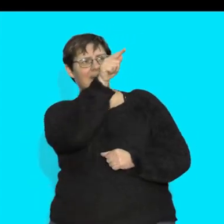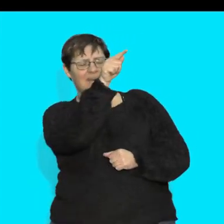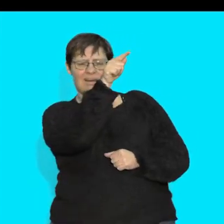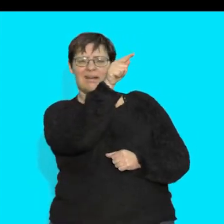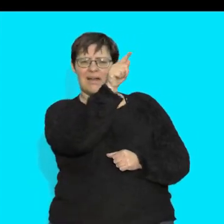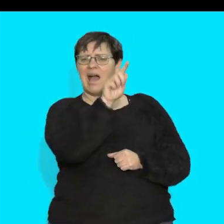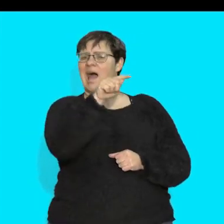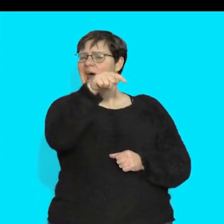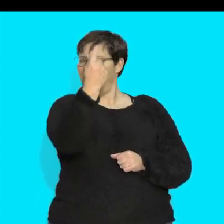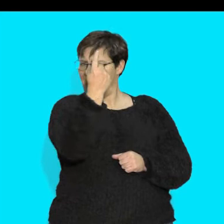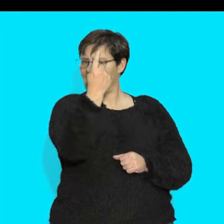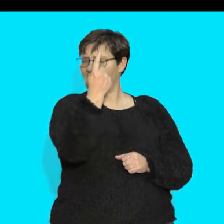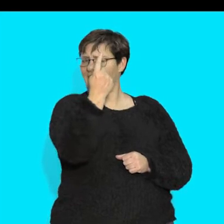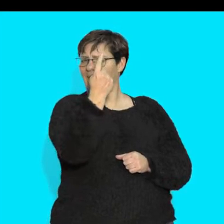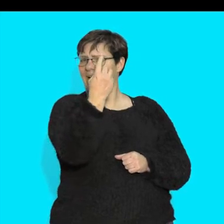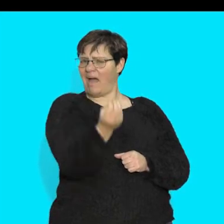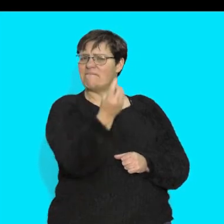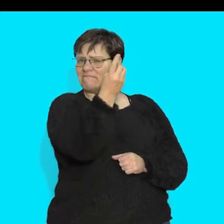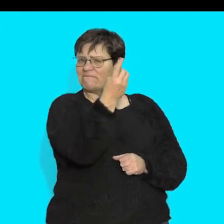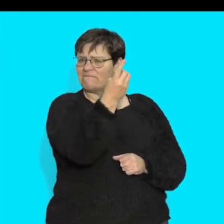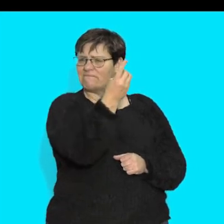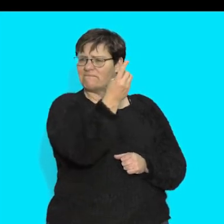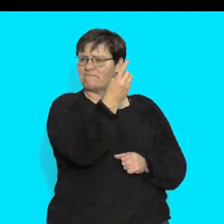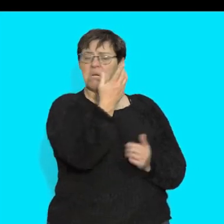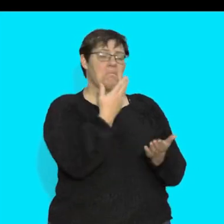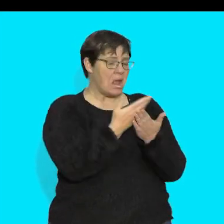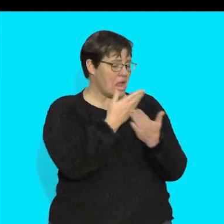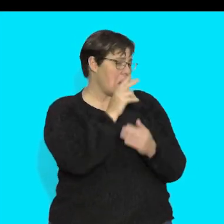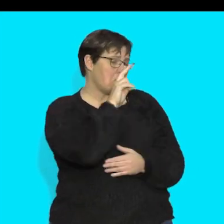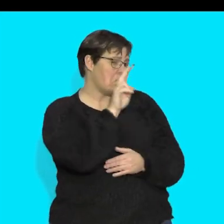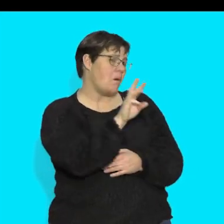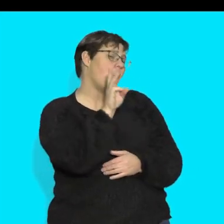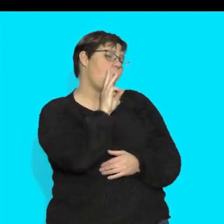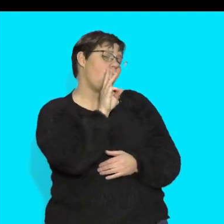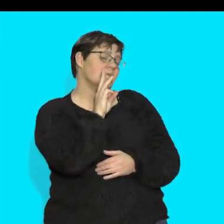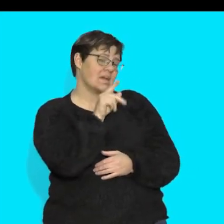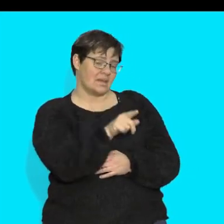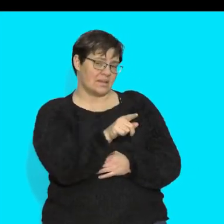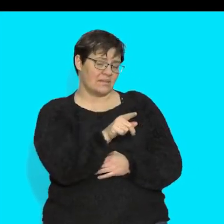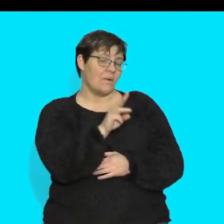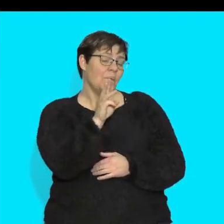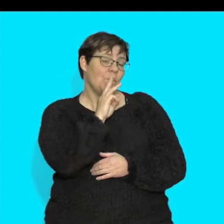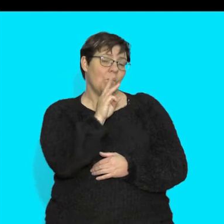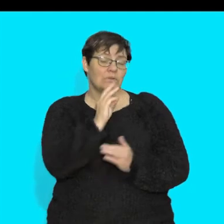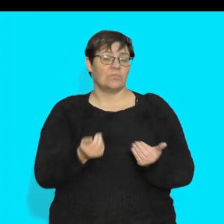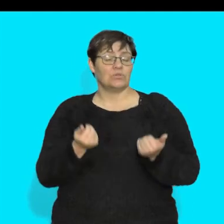recognize as well that there's another scenario here, and that is that we could be looking at water.